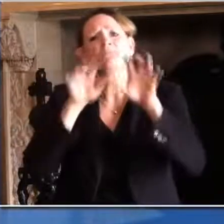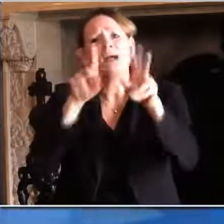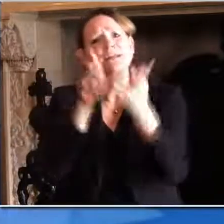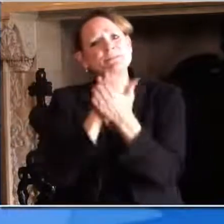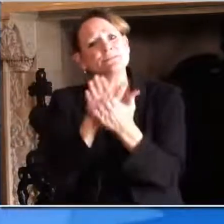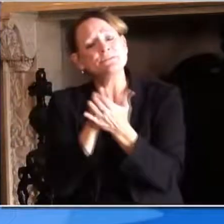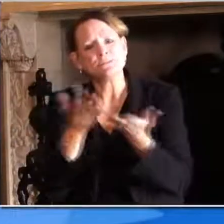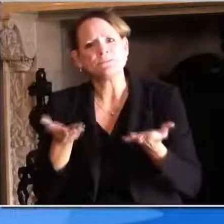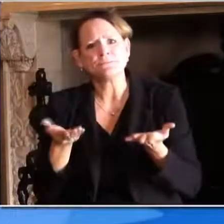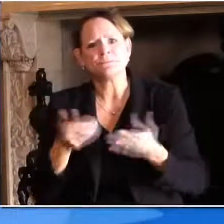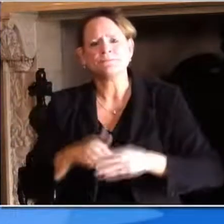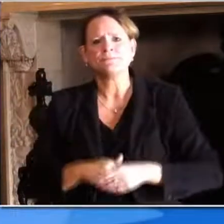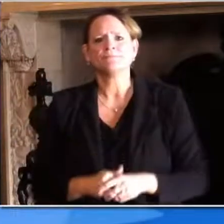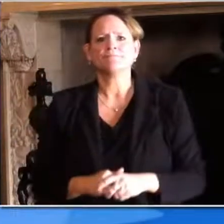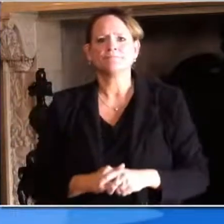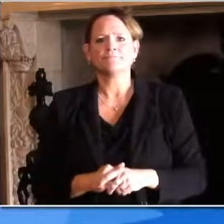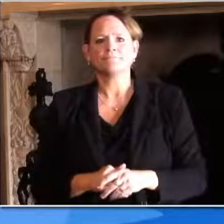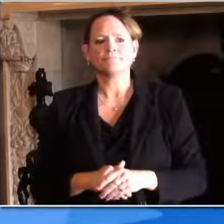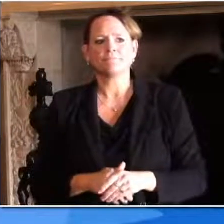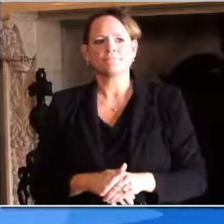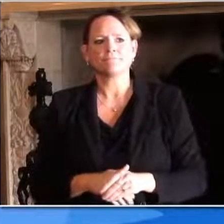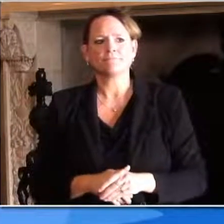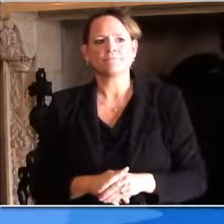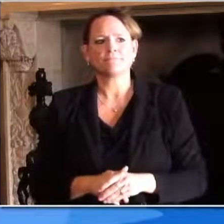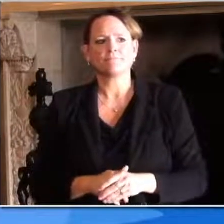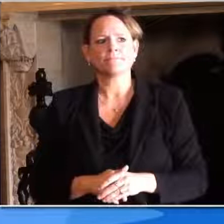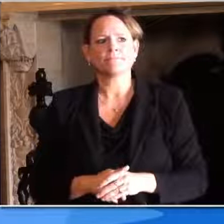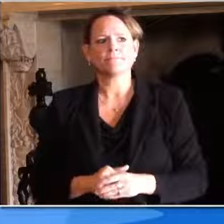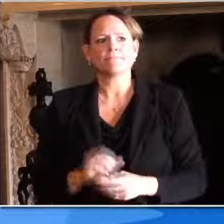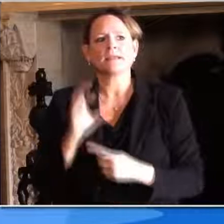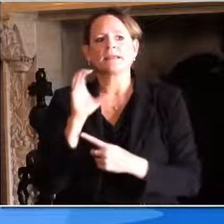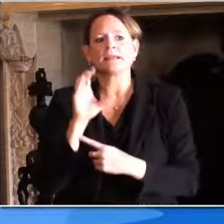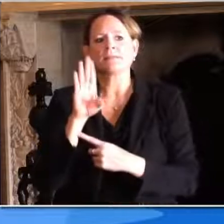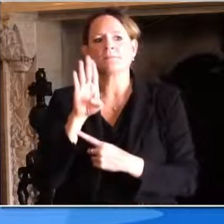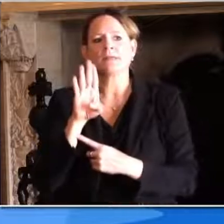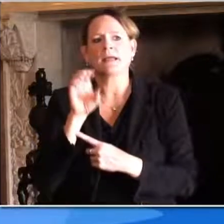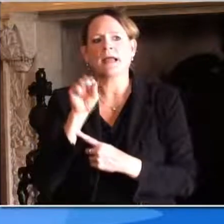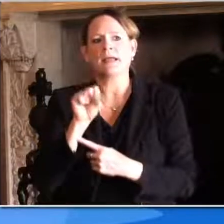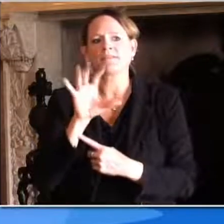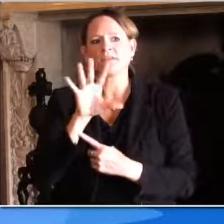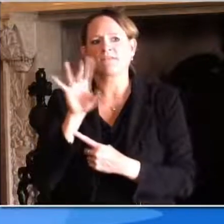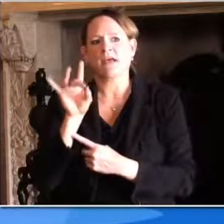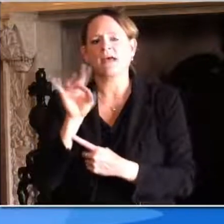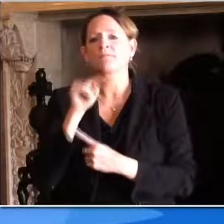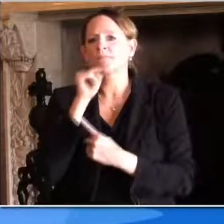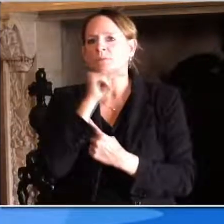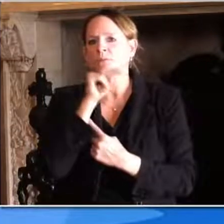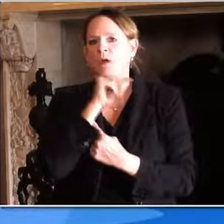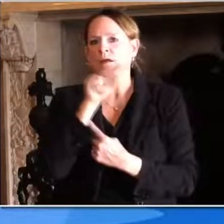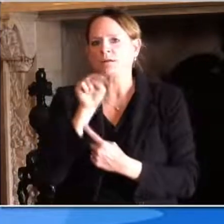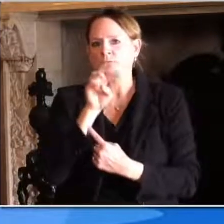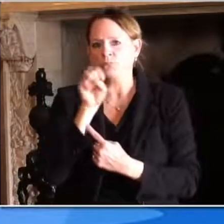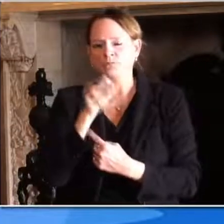Thank you, Scott. Now to Victor Jacobo from CBS 58 in Milwaukee. Victor?